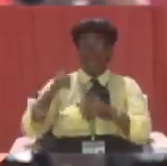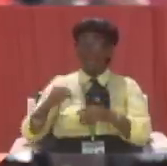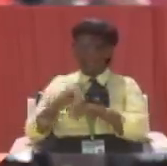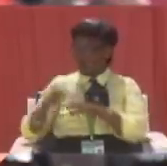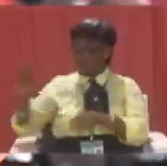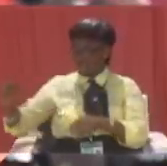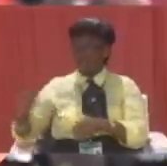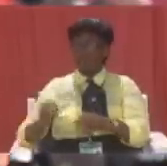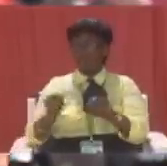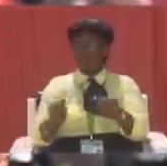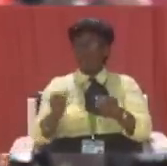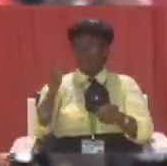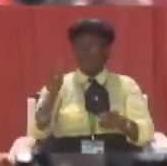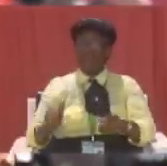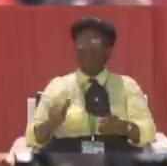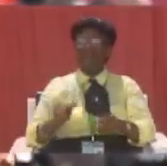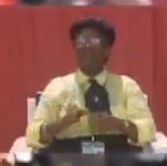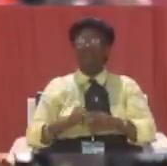wonder.